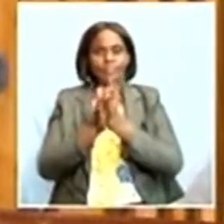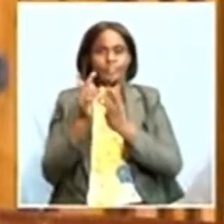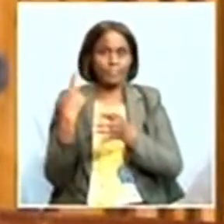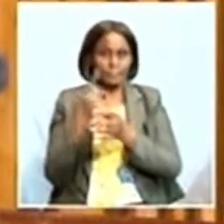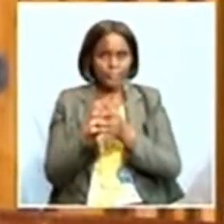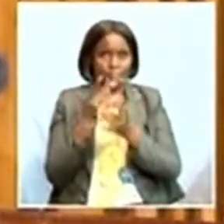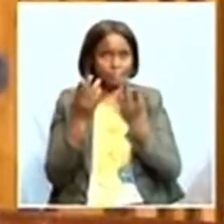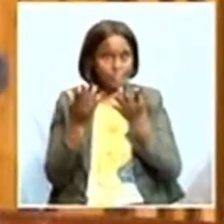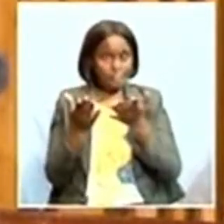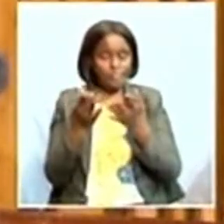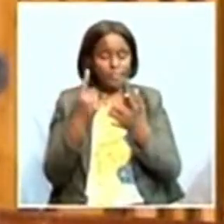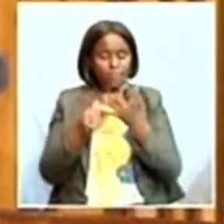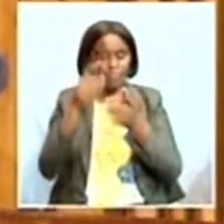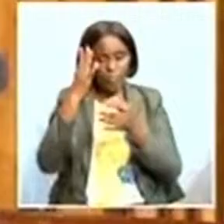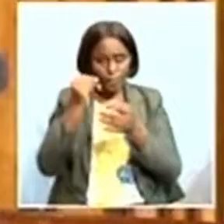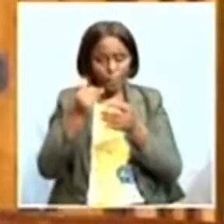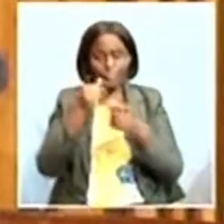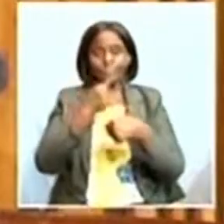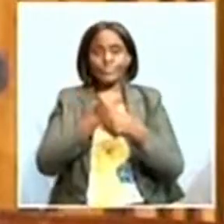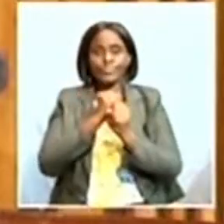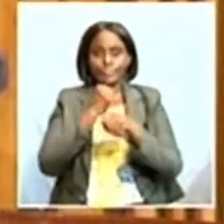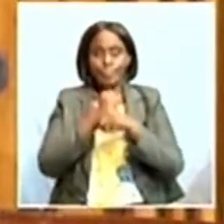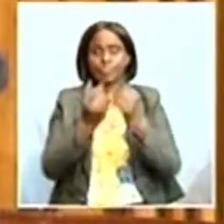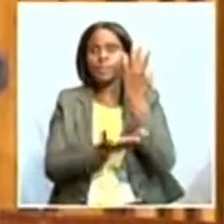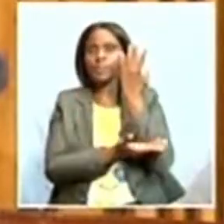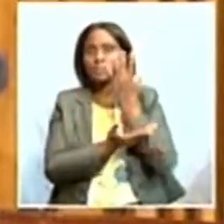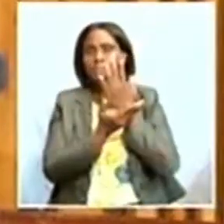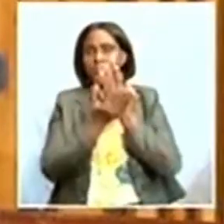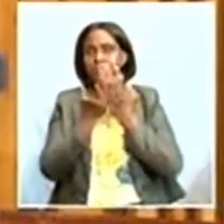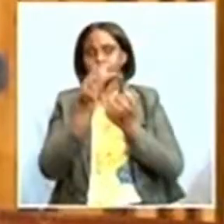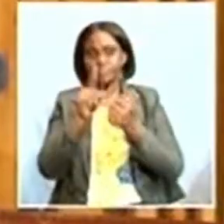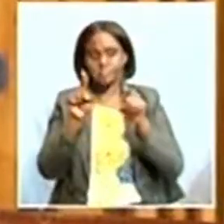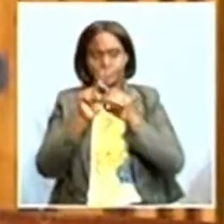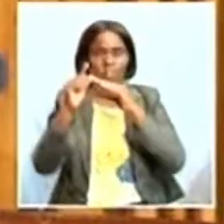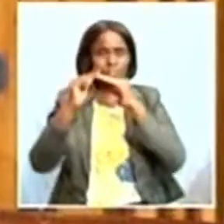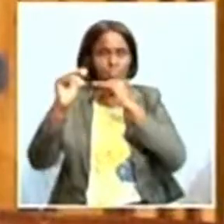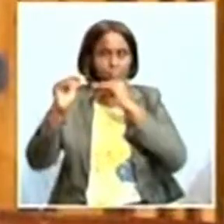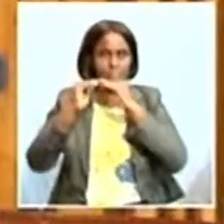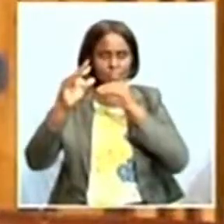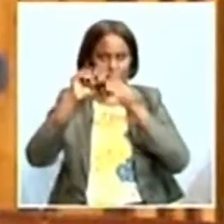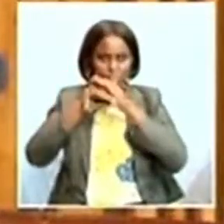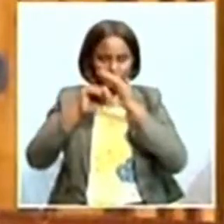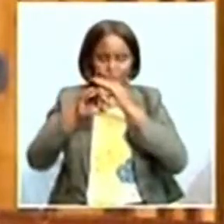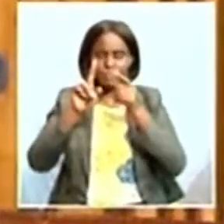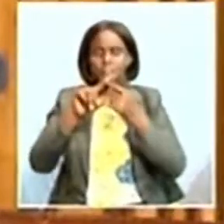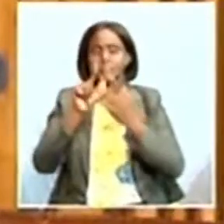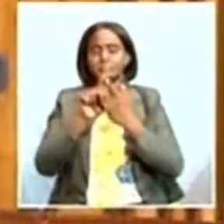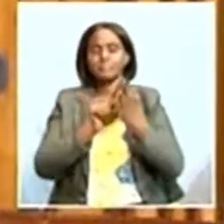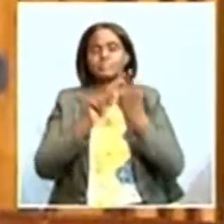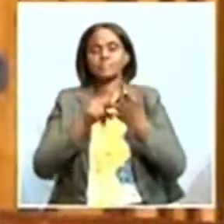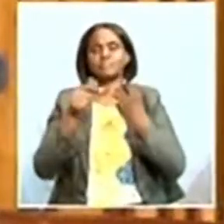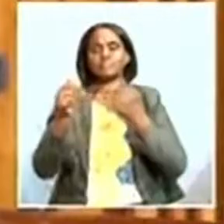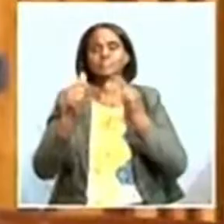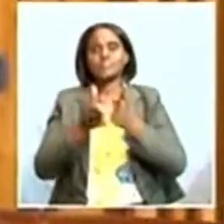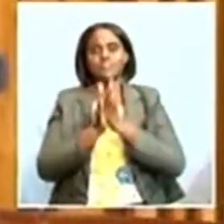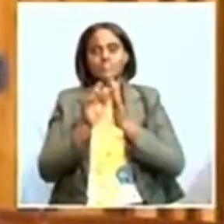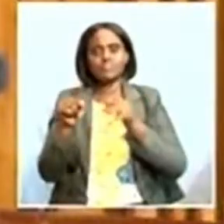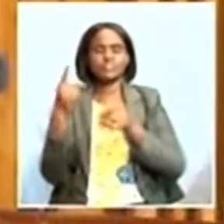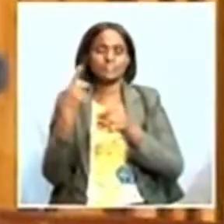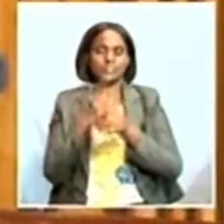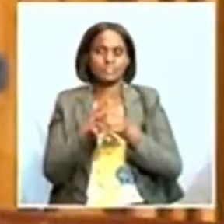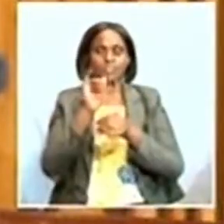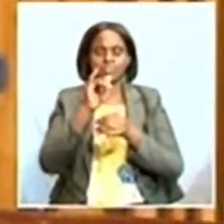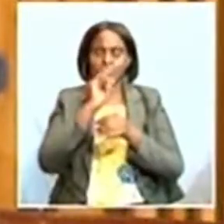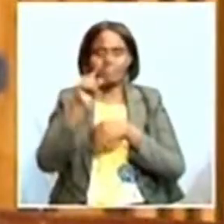that in order to enhance equitable access to legal representation, he did urge the House,